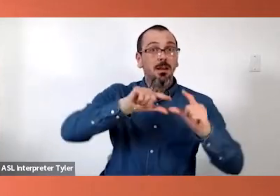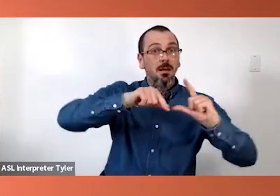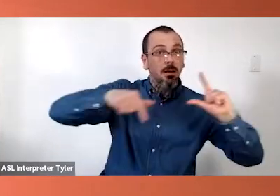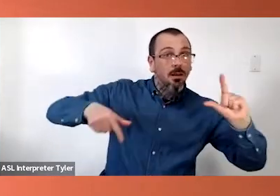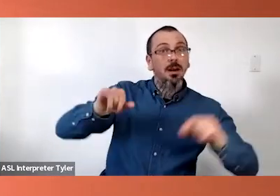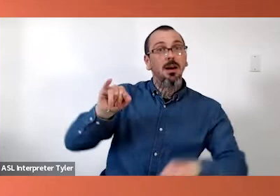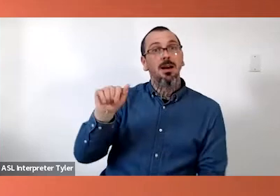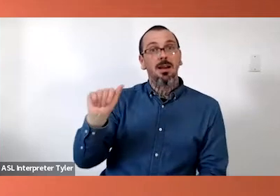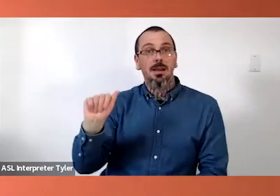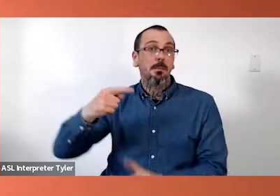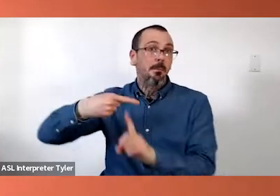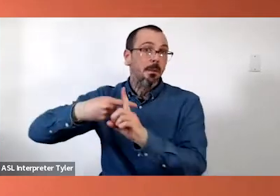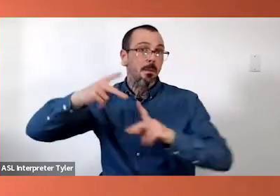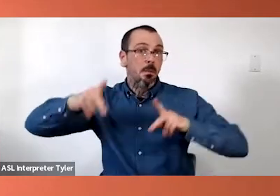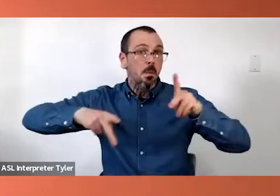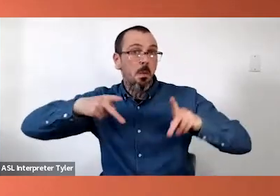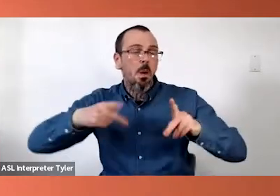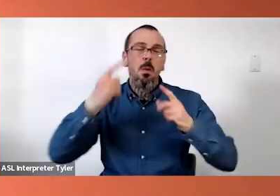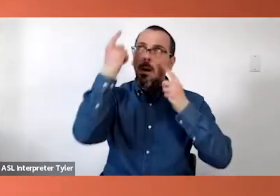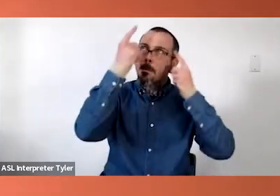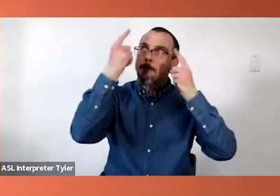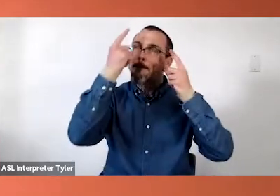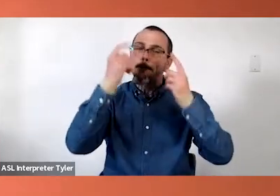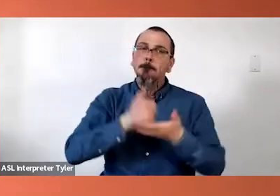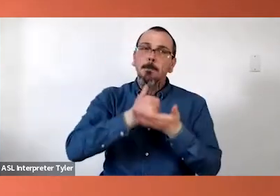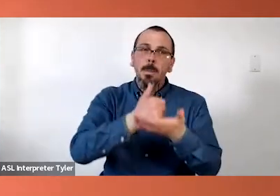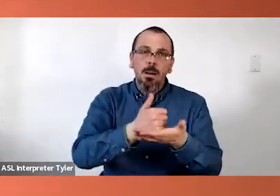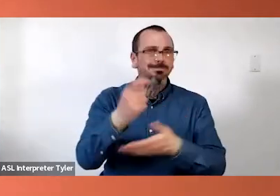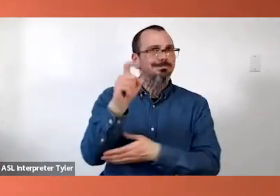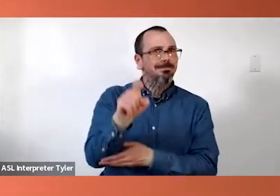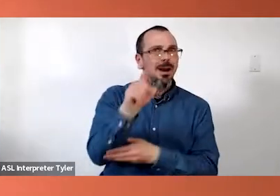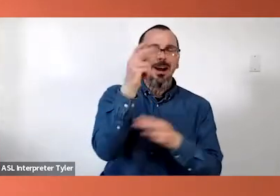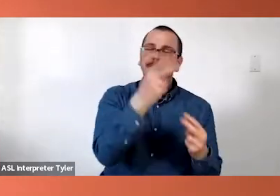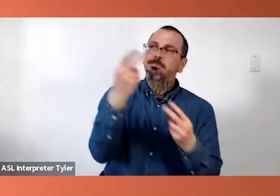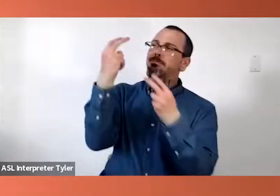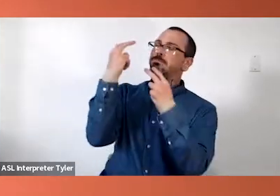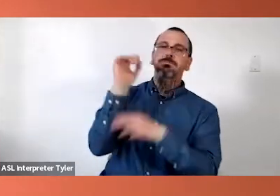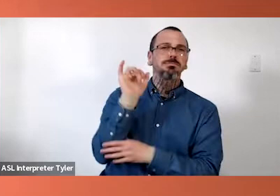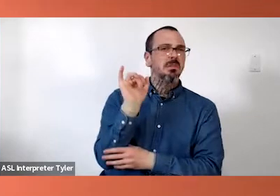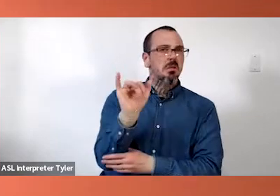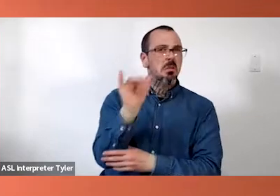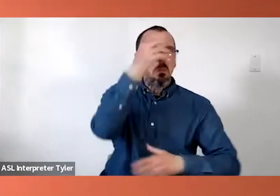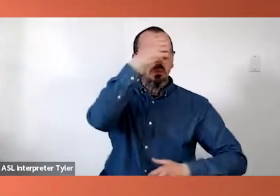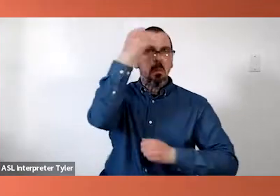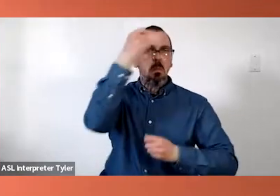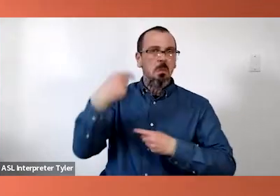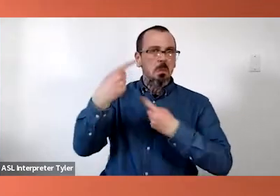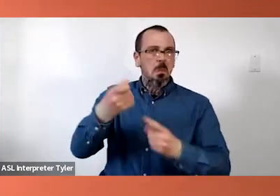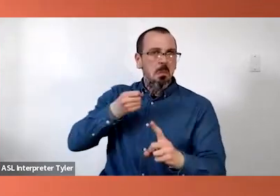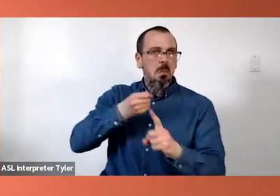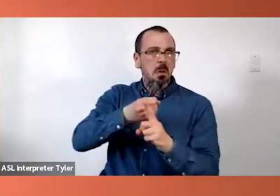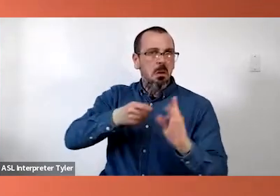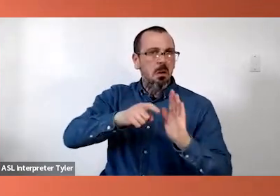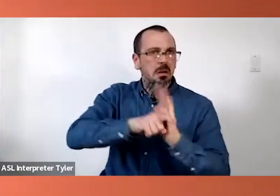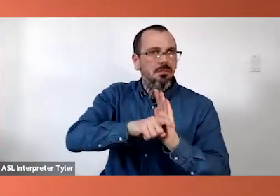2SLGBTQIA+ people without considering the ongoing and historical impact of colonialism and settler